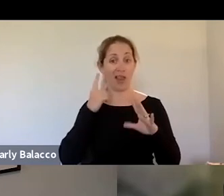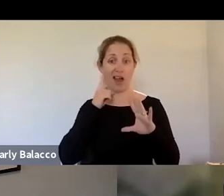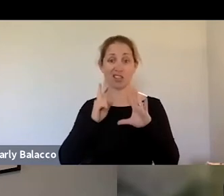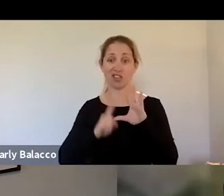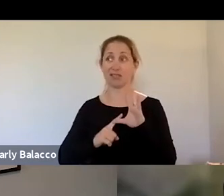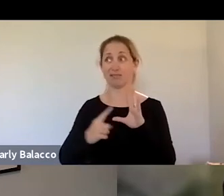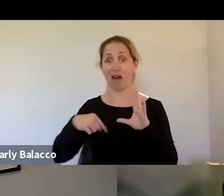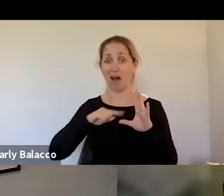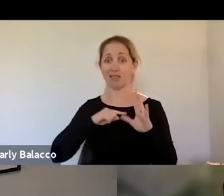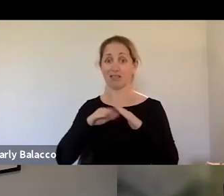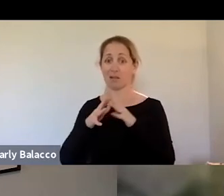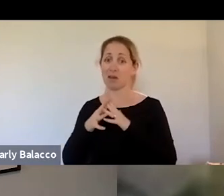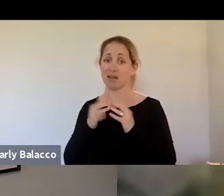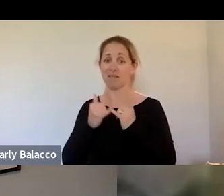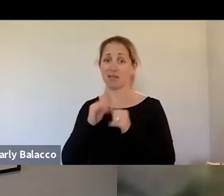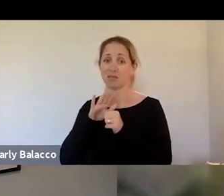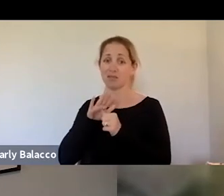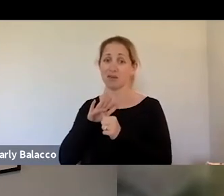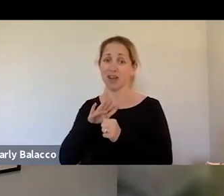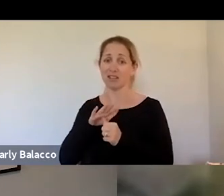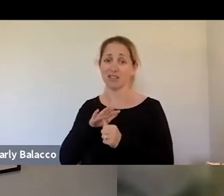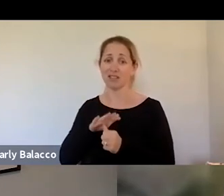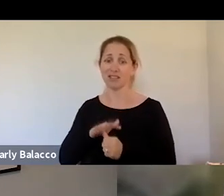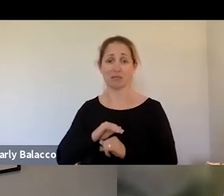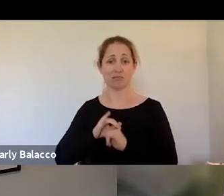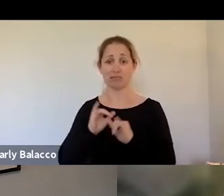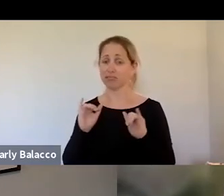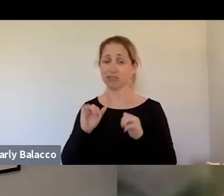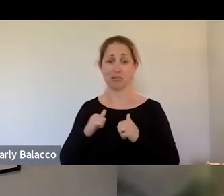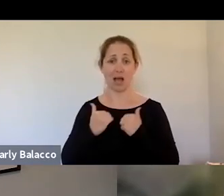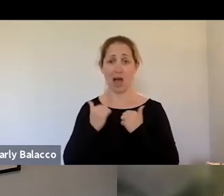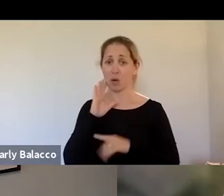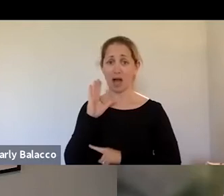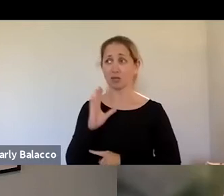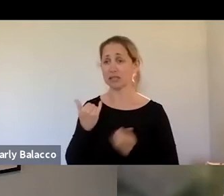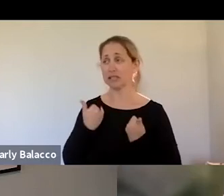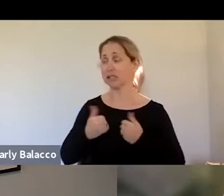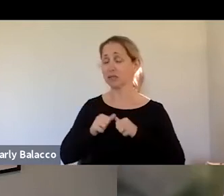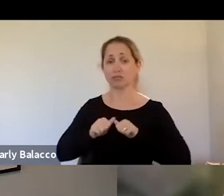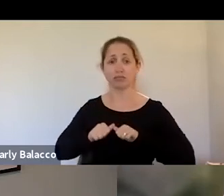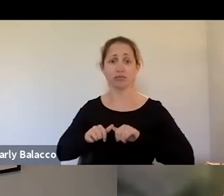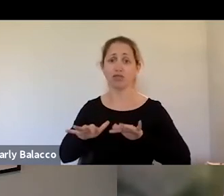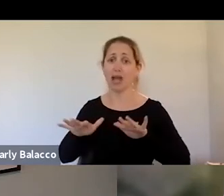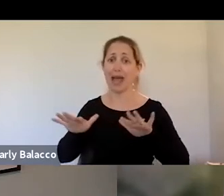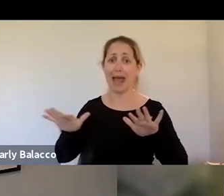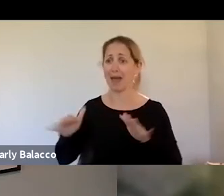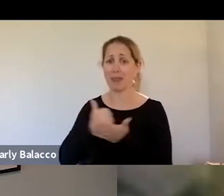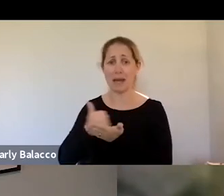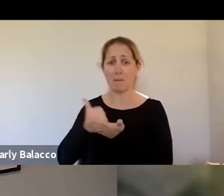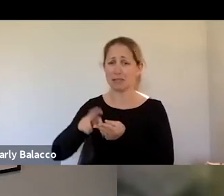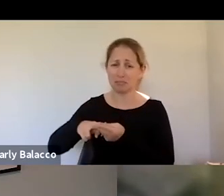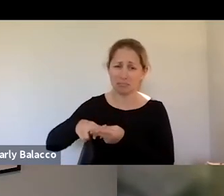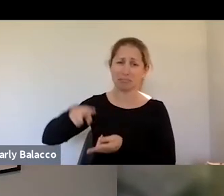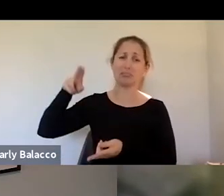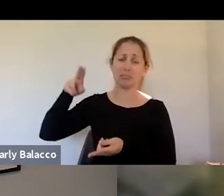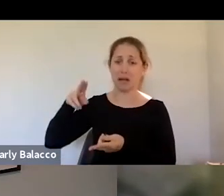depressed about how bad our situation was. And, you know, this sort of surge after surge